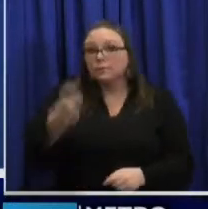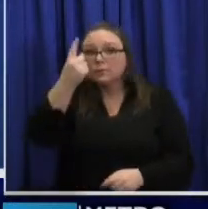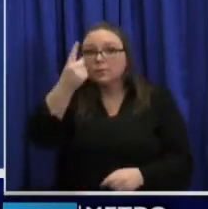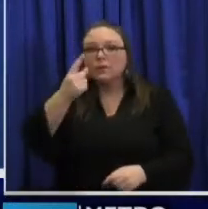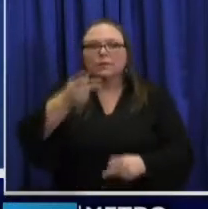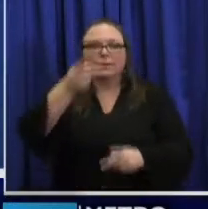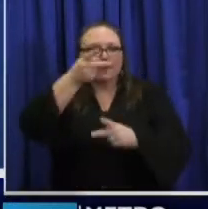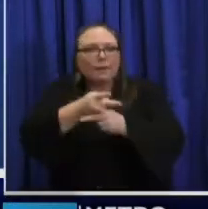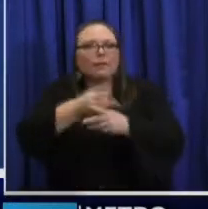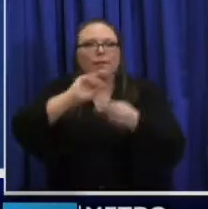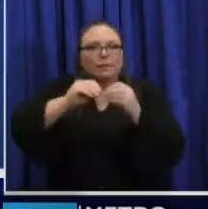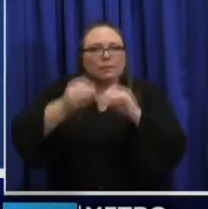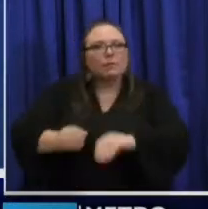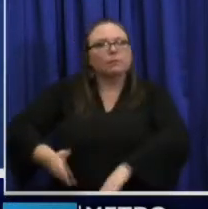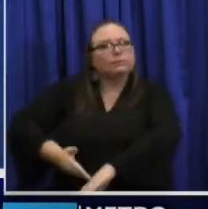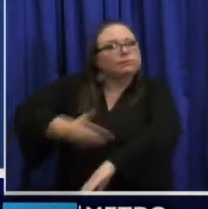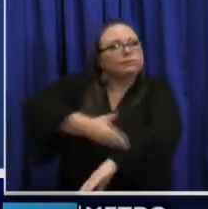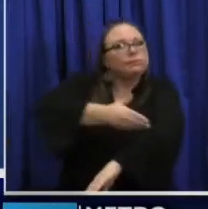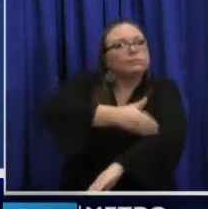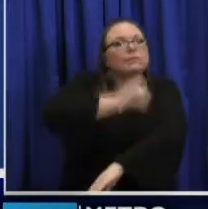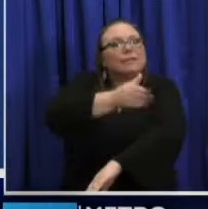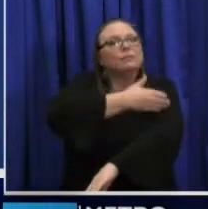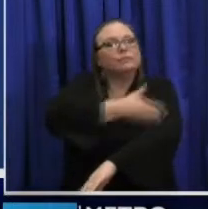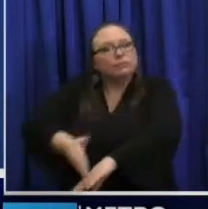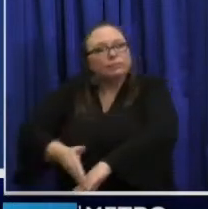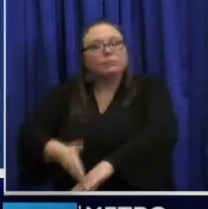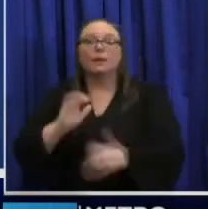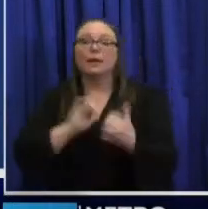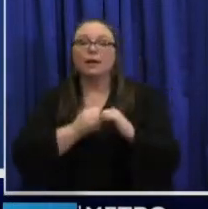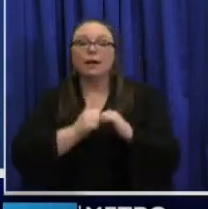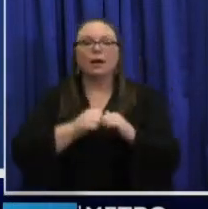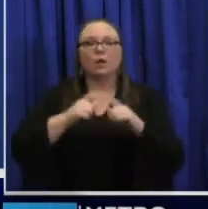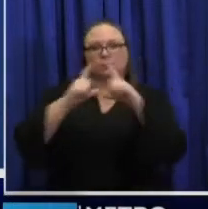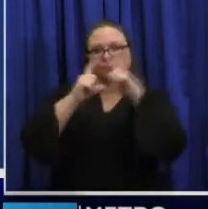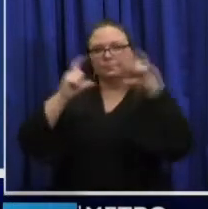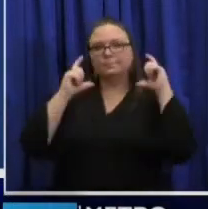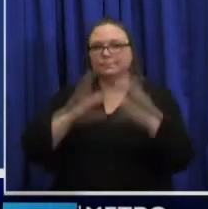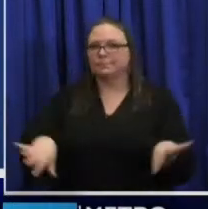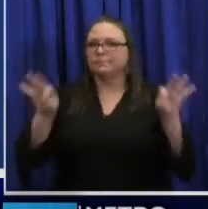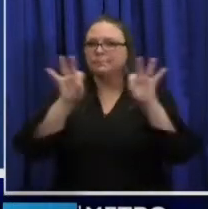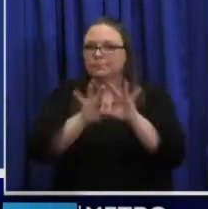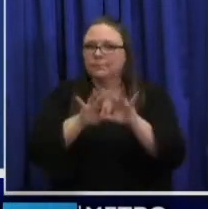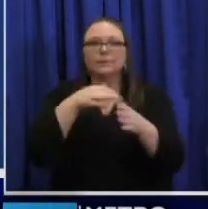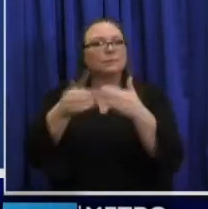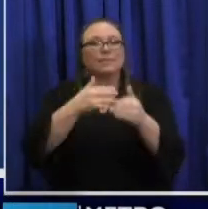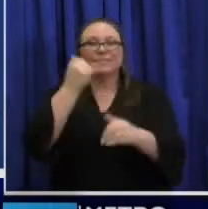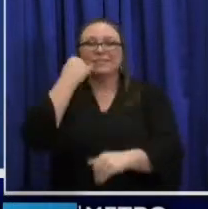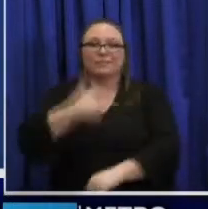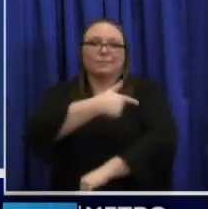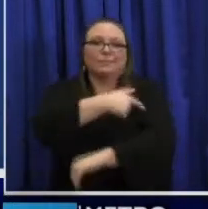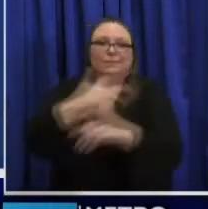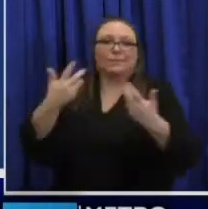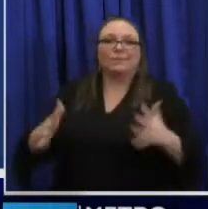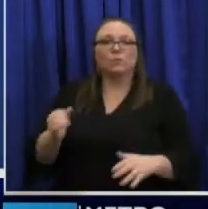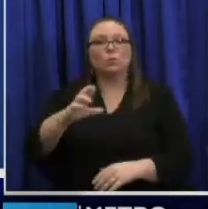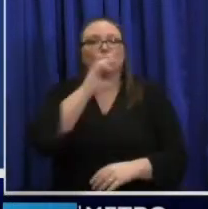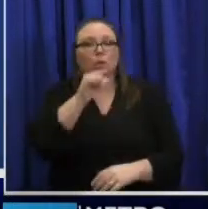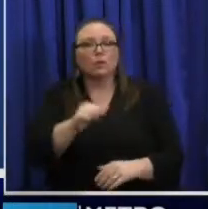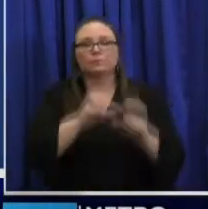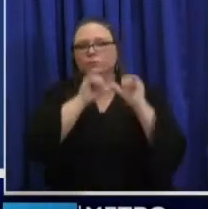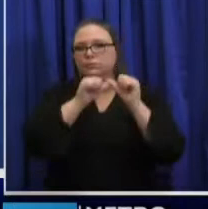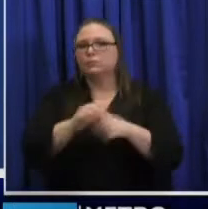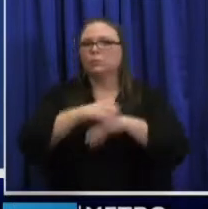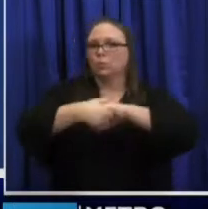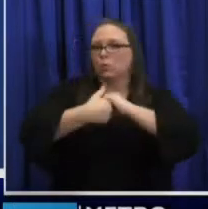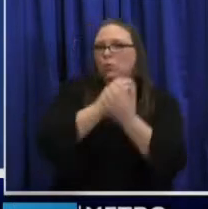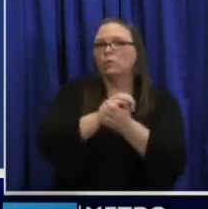the numbers moving in the right direction by masking up, even if you've received the vaccine. And continue washing your